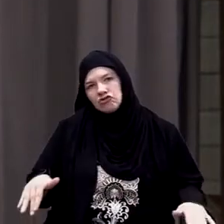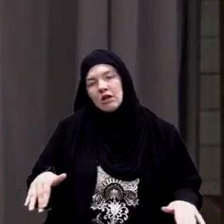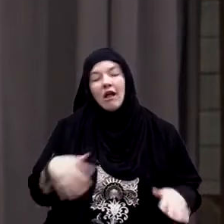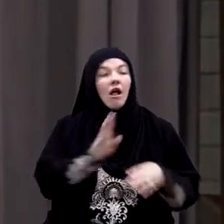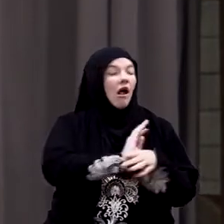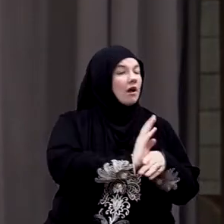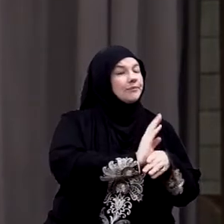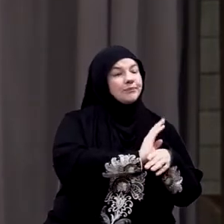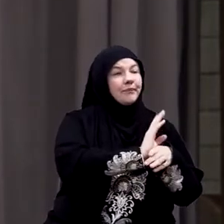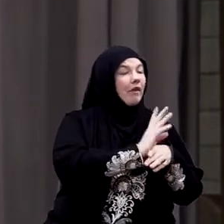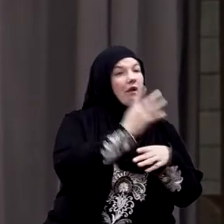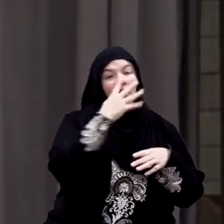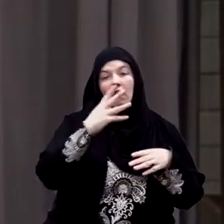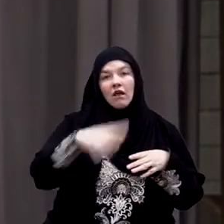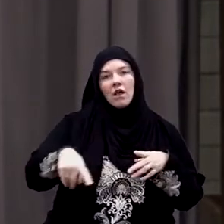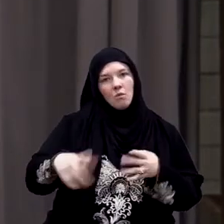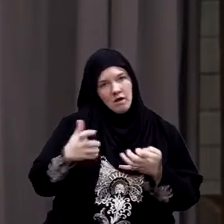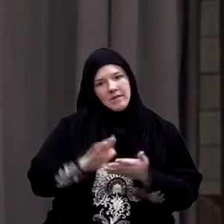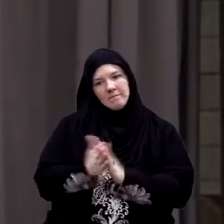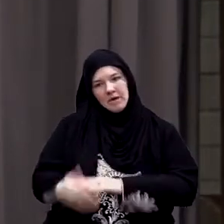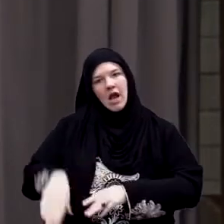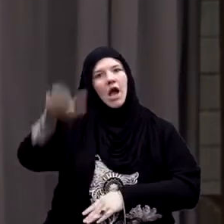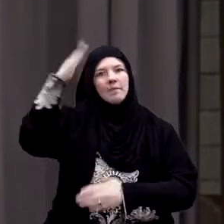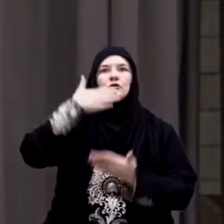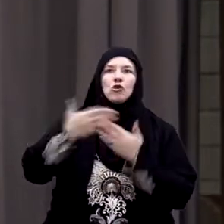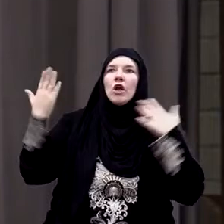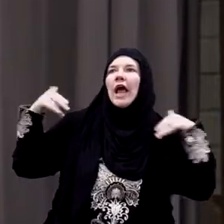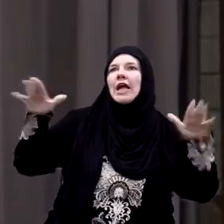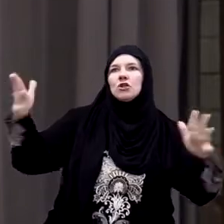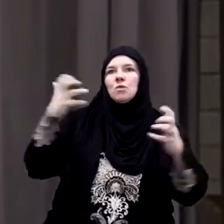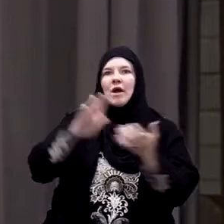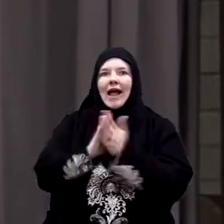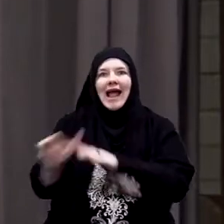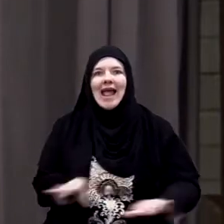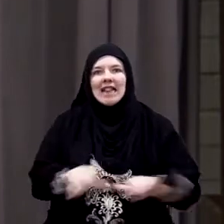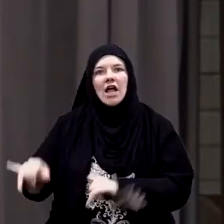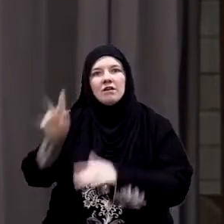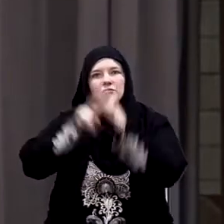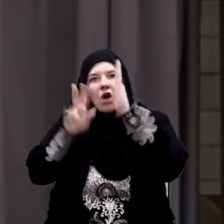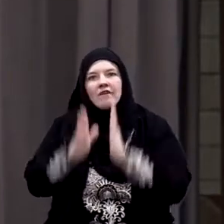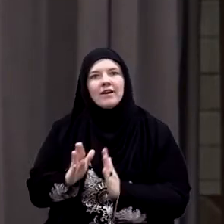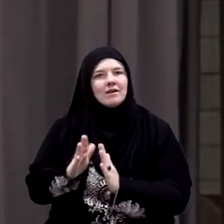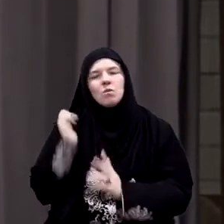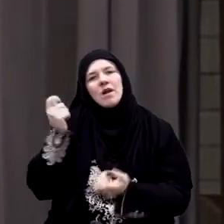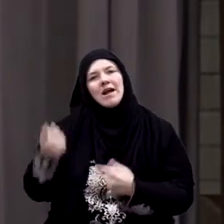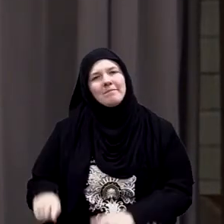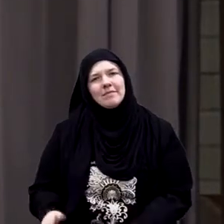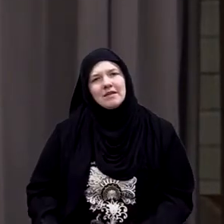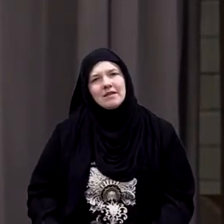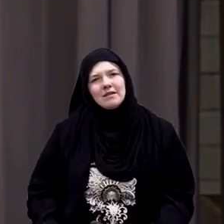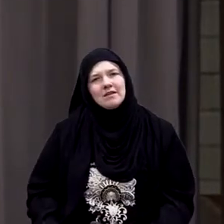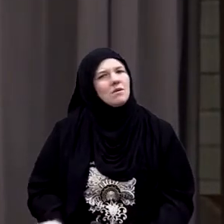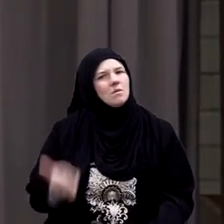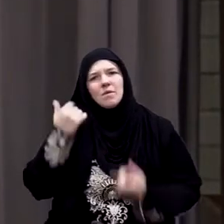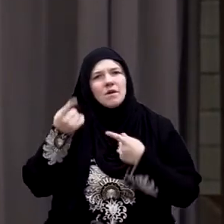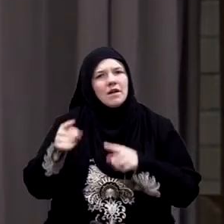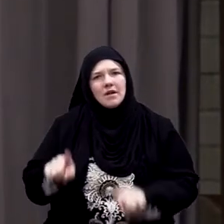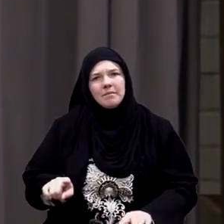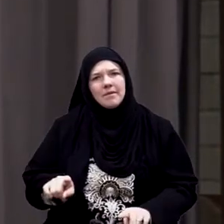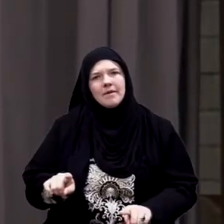nothing, and we want them to become angels and prophets, is not going to happen. It is not going to